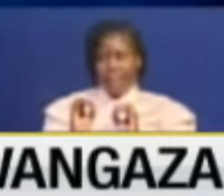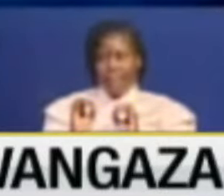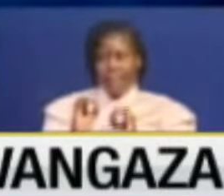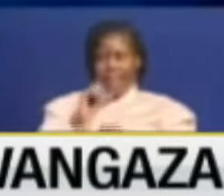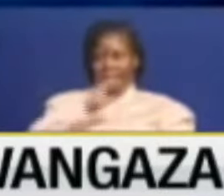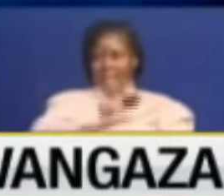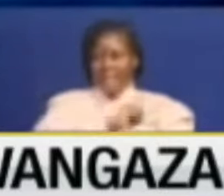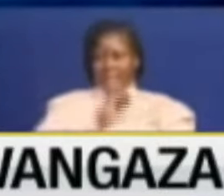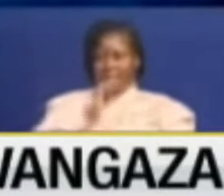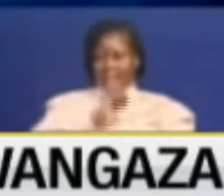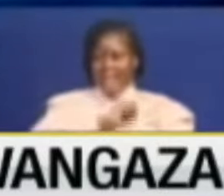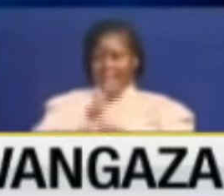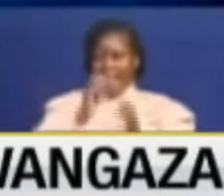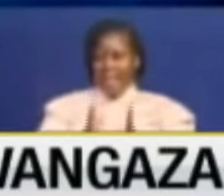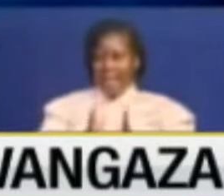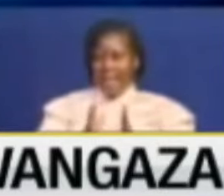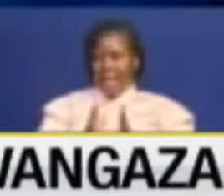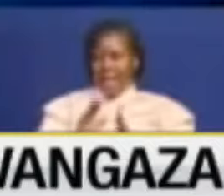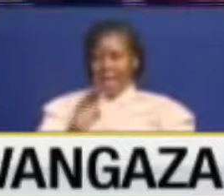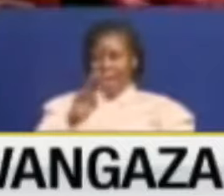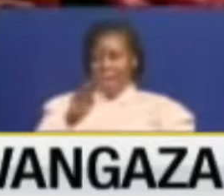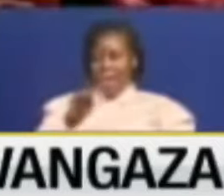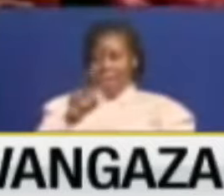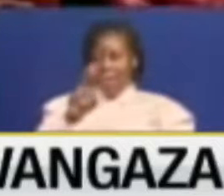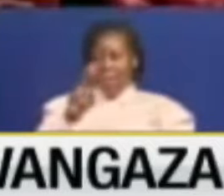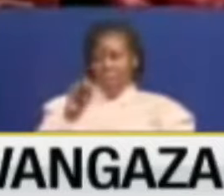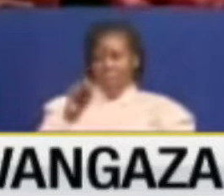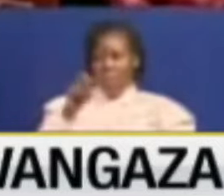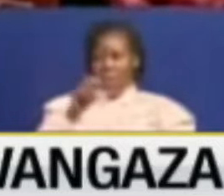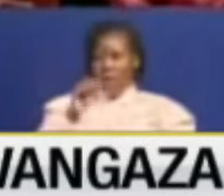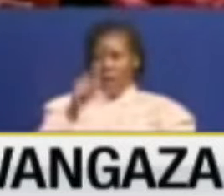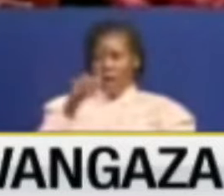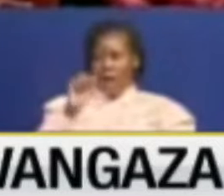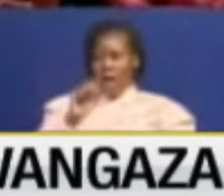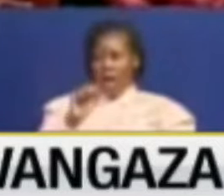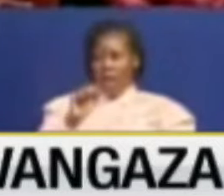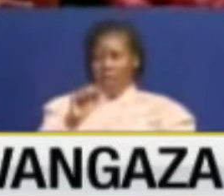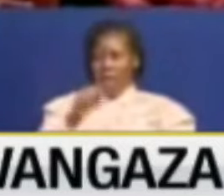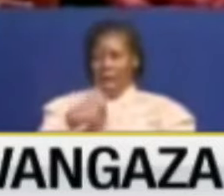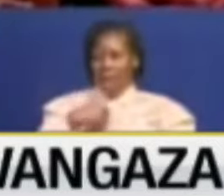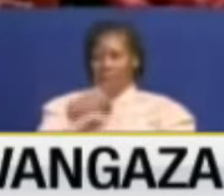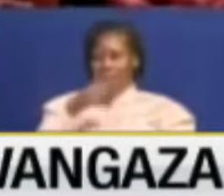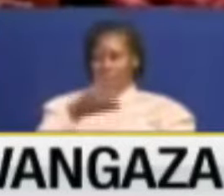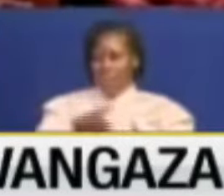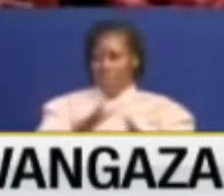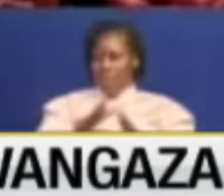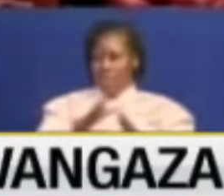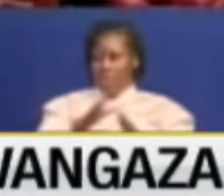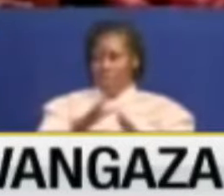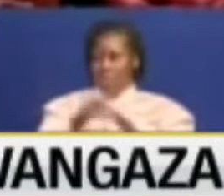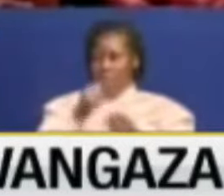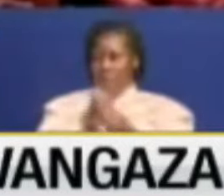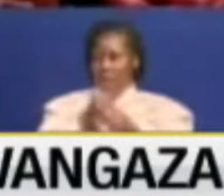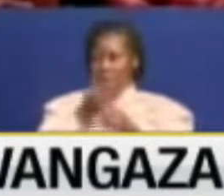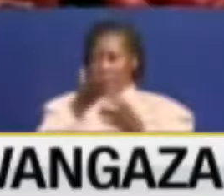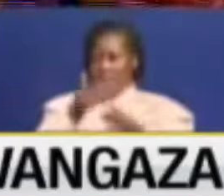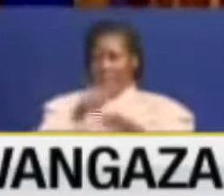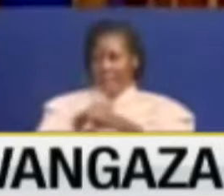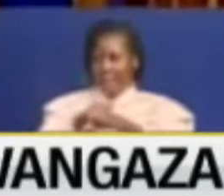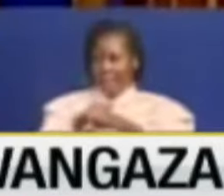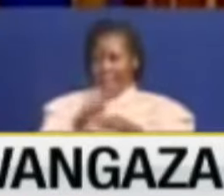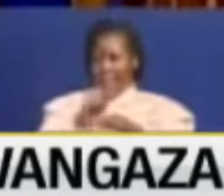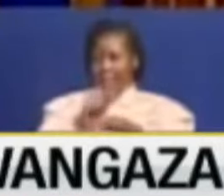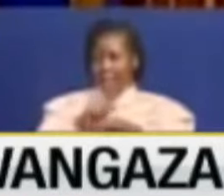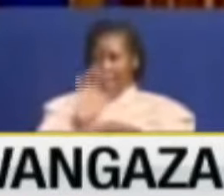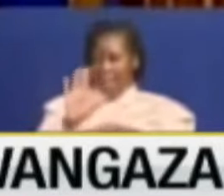Senator Mungatana, you will have an opportunity to make intervention on this opening statement when the time